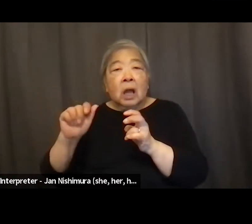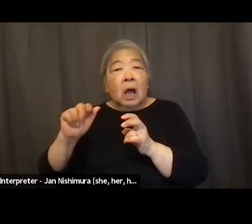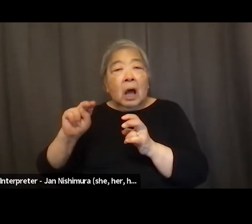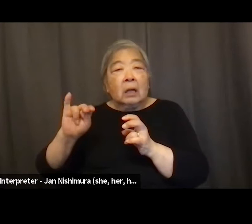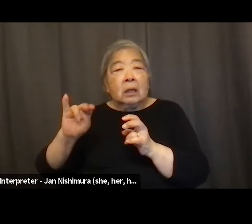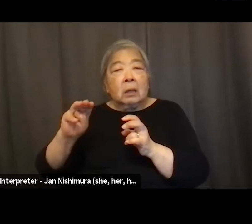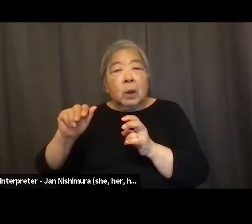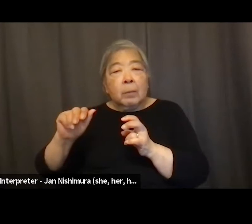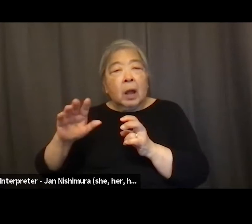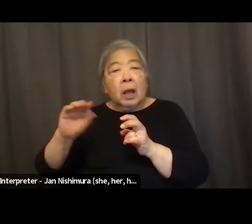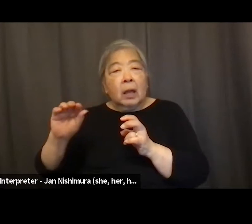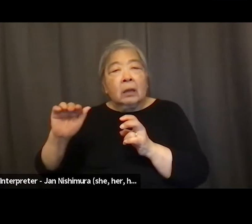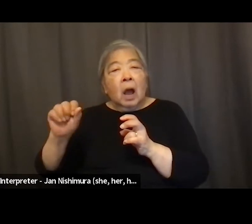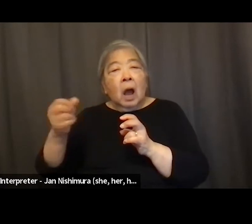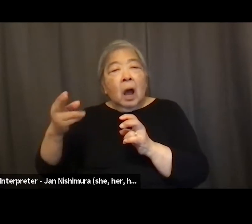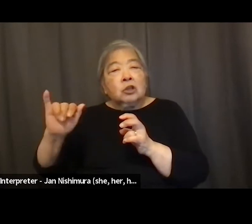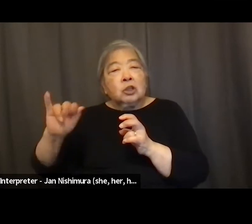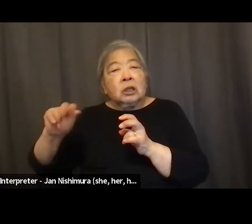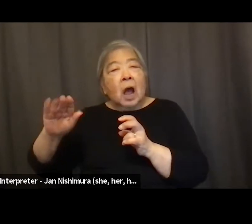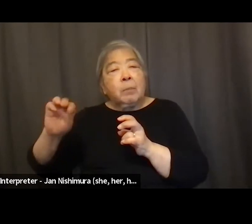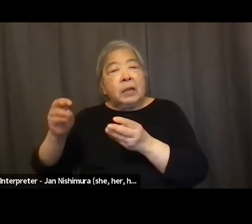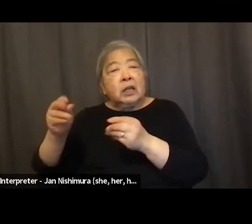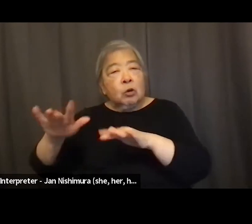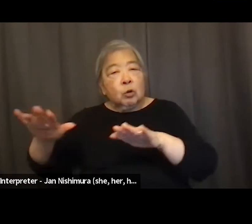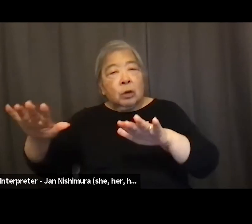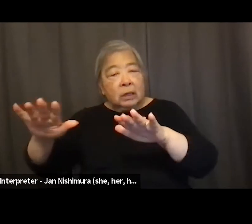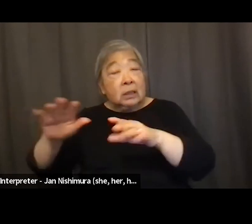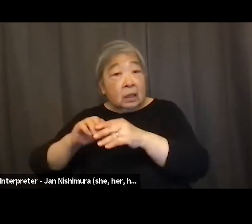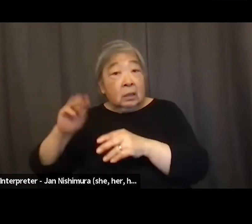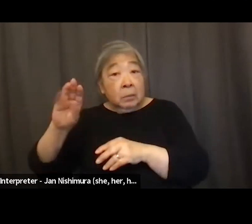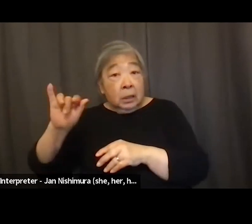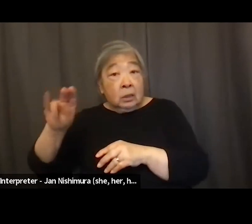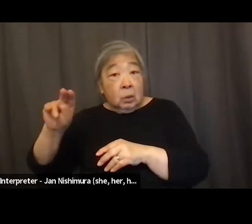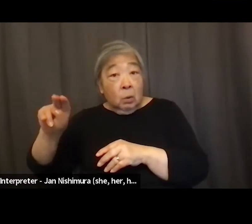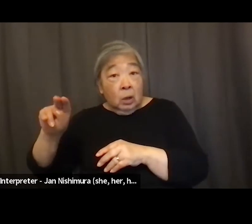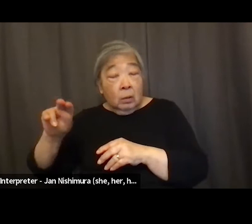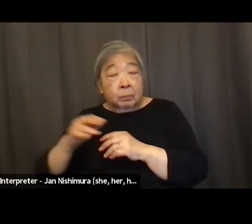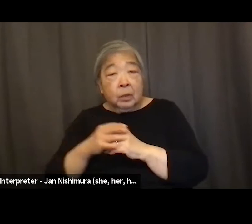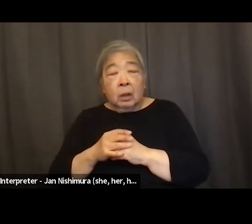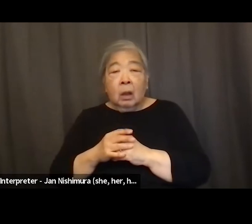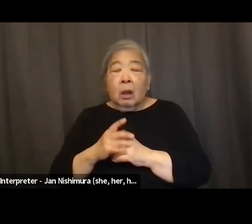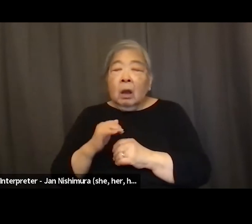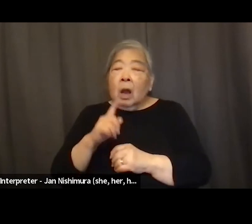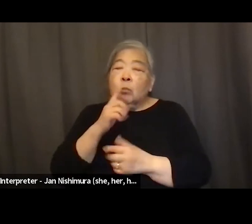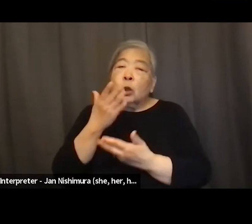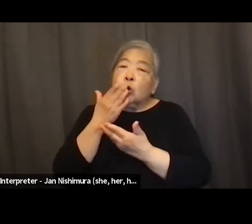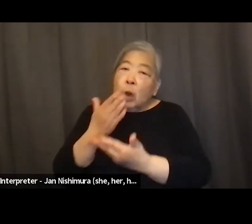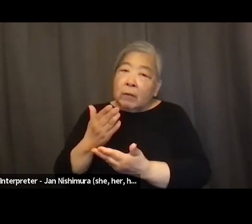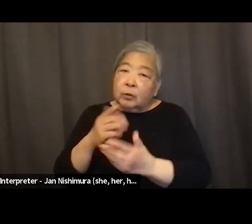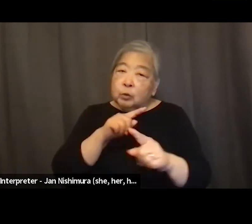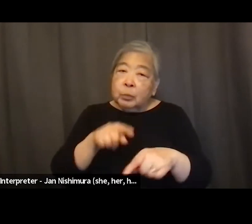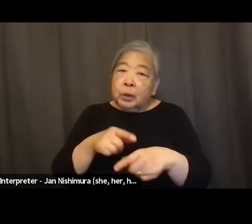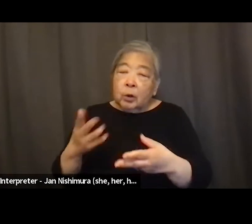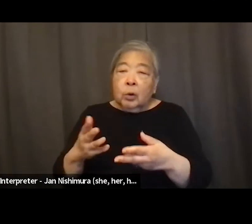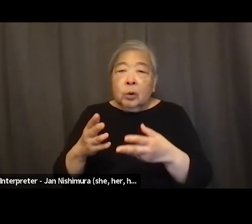the US in Minnesota. I'm really, really grateful to be here to be able to shed a little